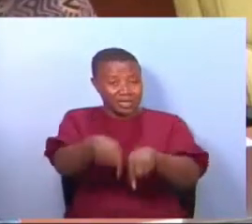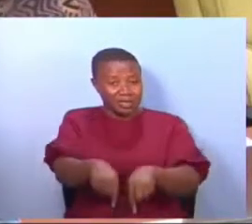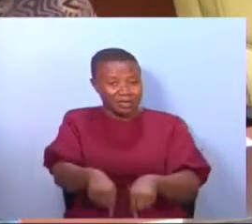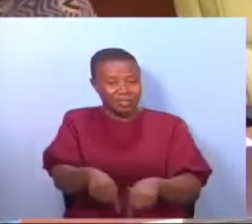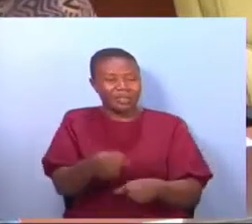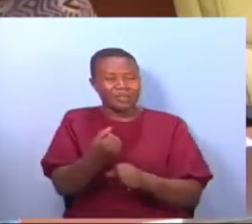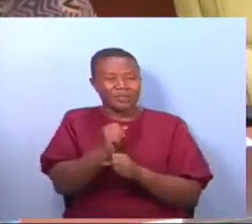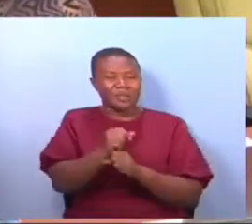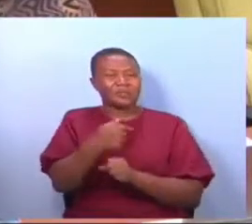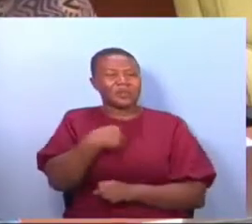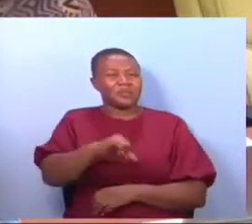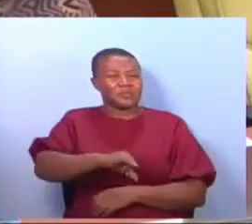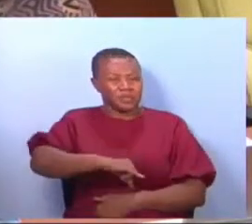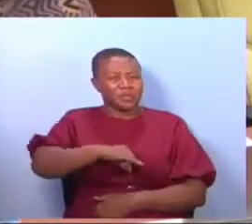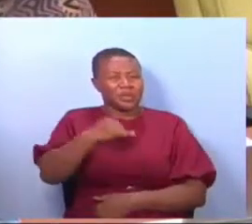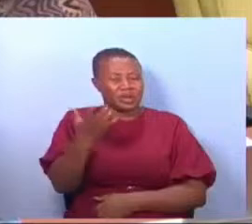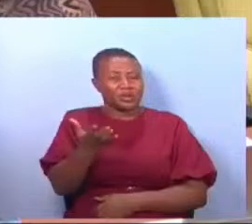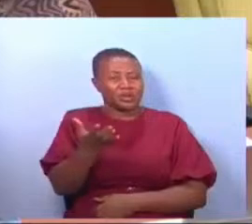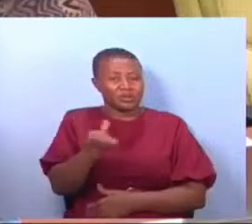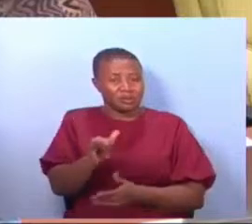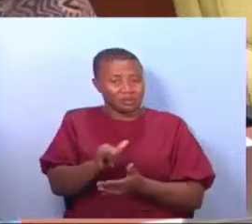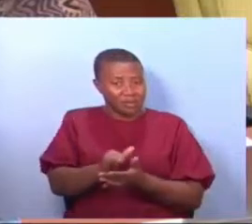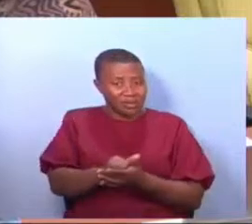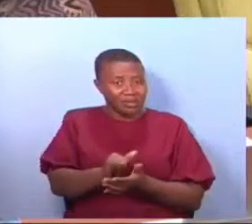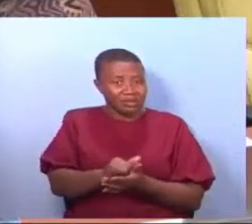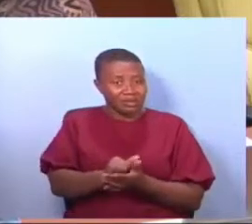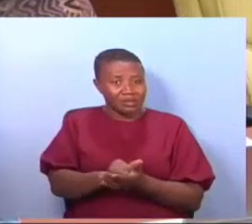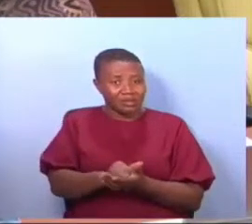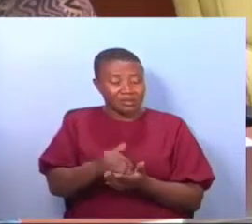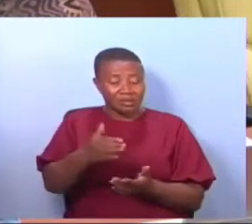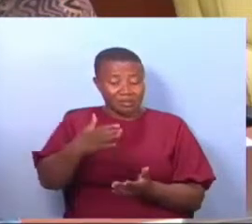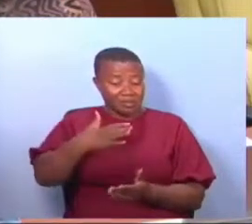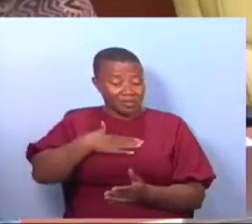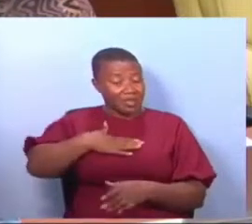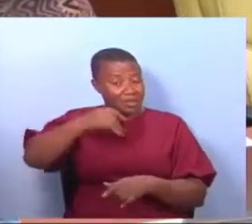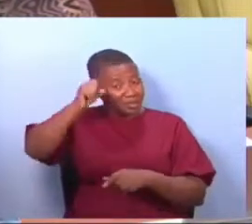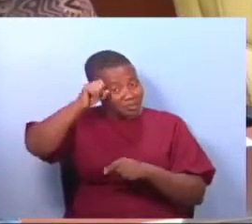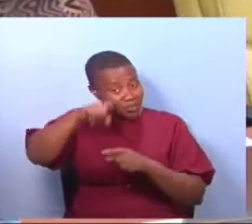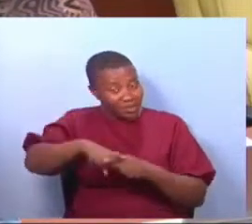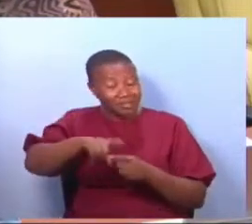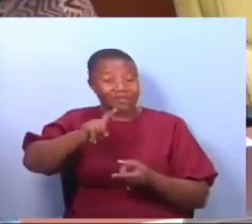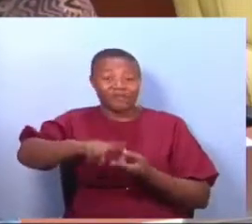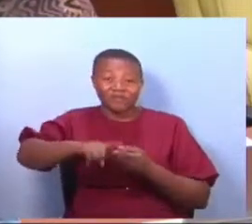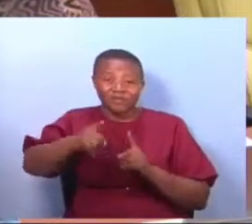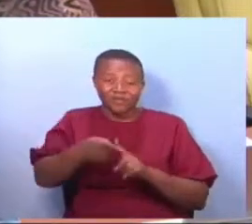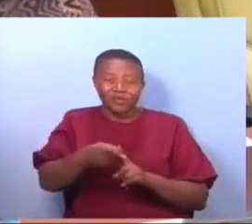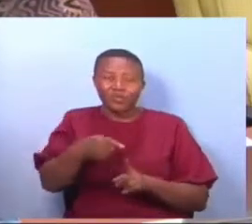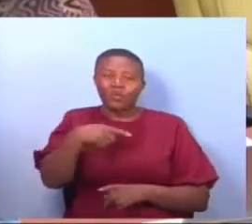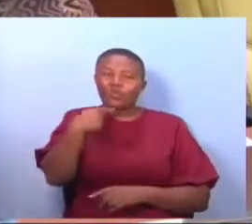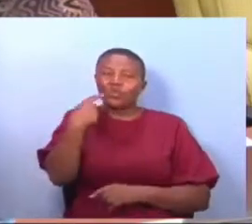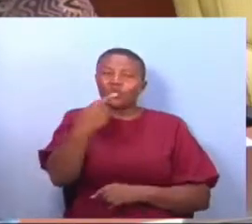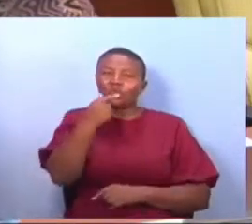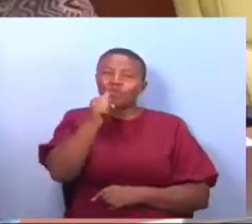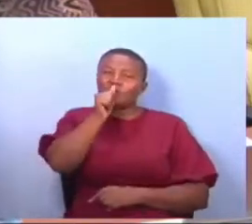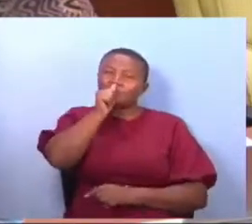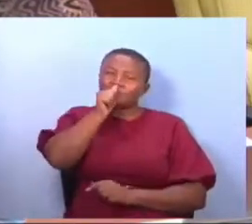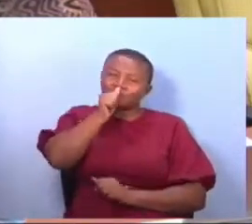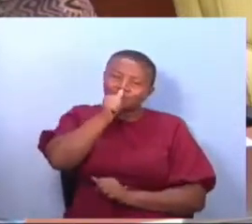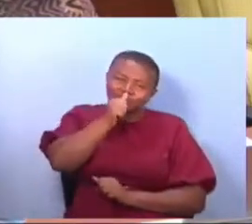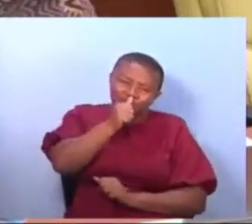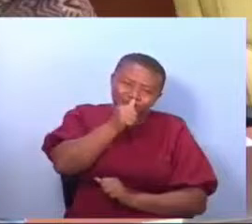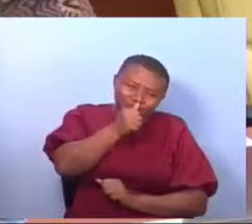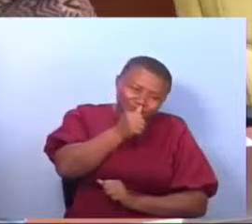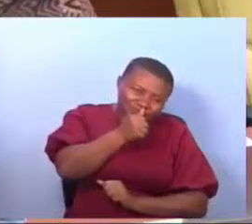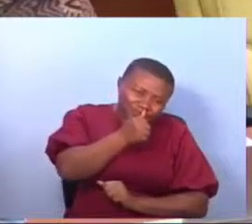It makes me proud that my own brother, who has patiently walked the